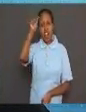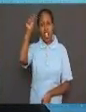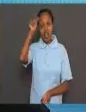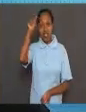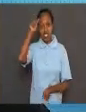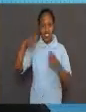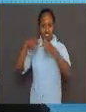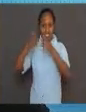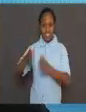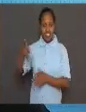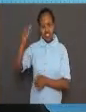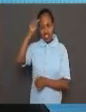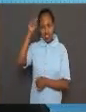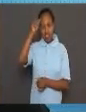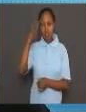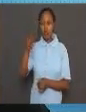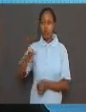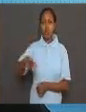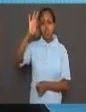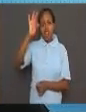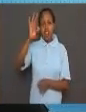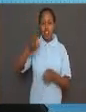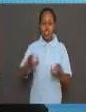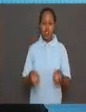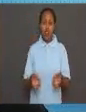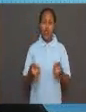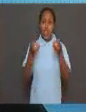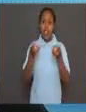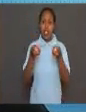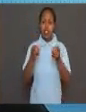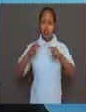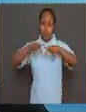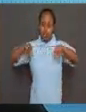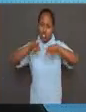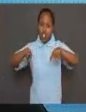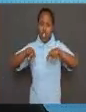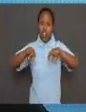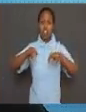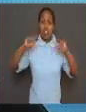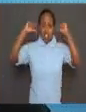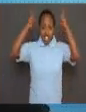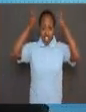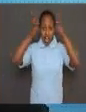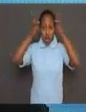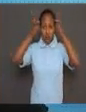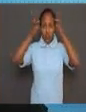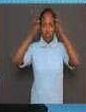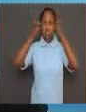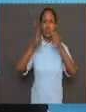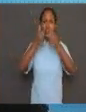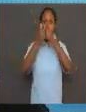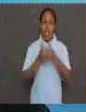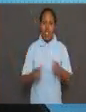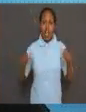Archimedes to find a way to check the crown